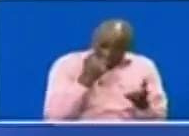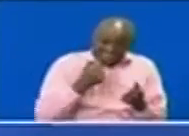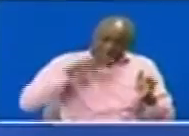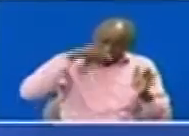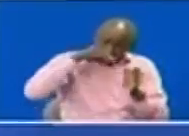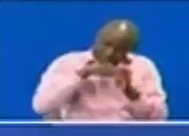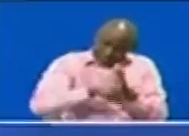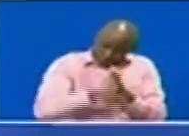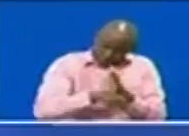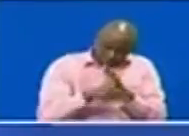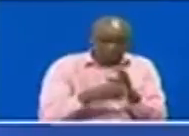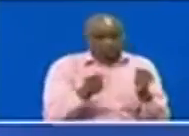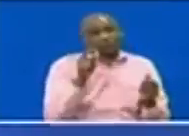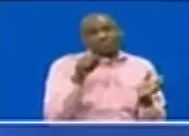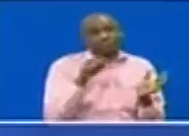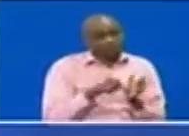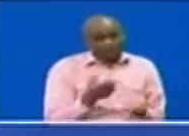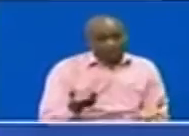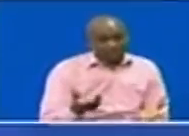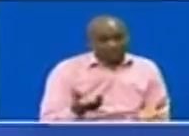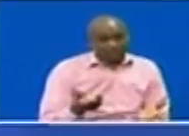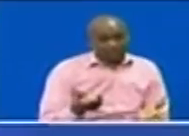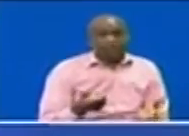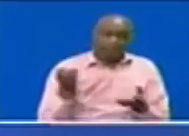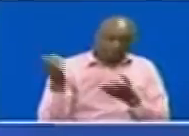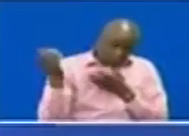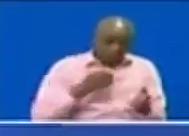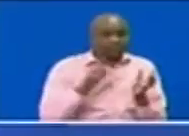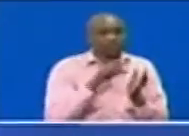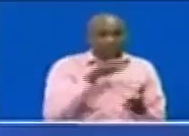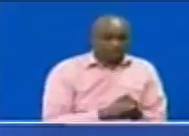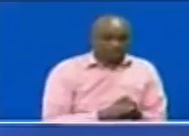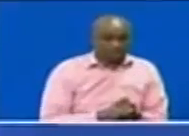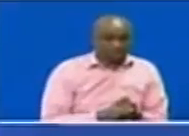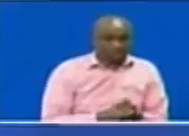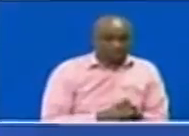endemic, you know, cause of all these problems. But so even if I might just say, finally. Okay.